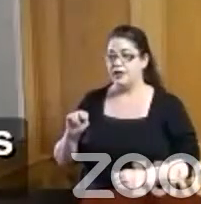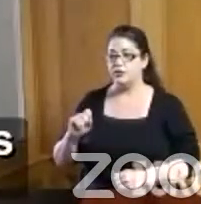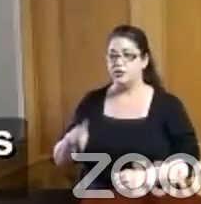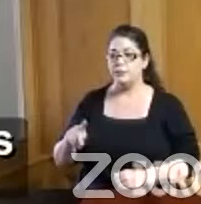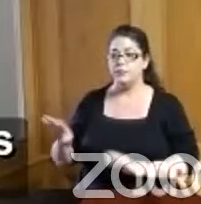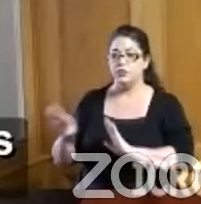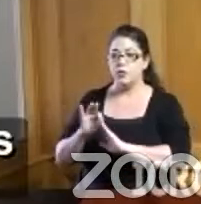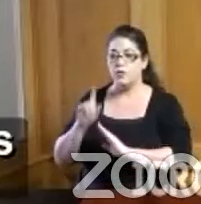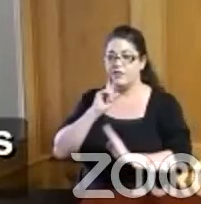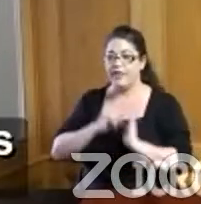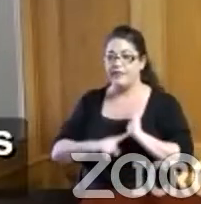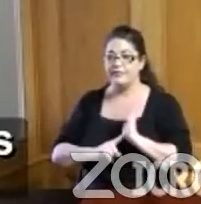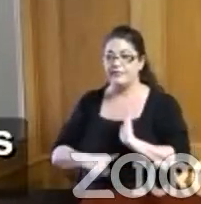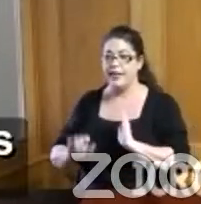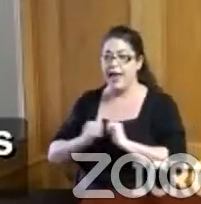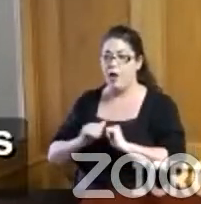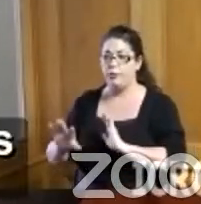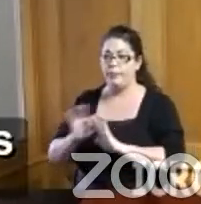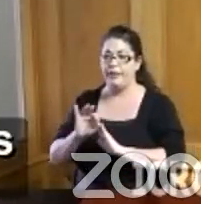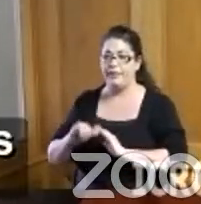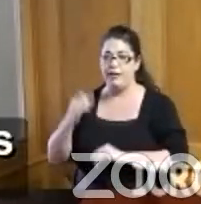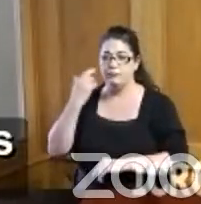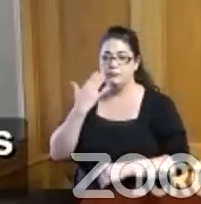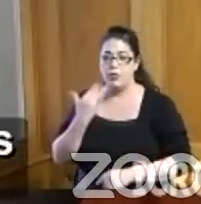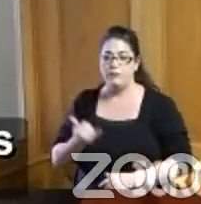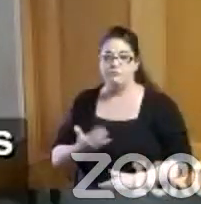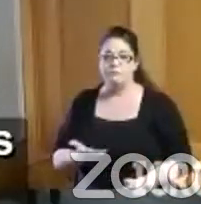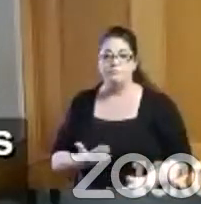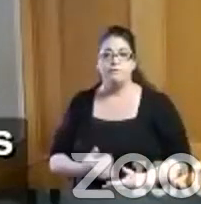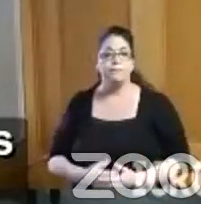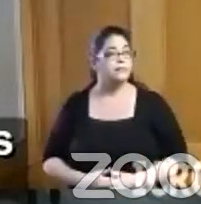for this study? Ryan, I'll defer to you.